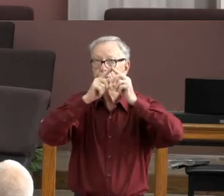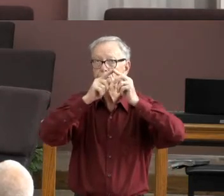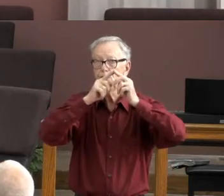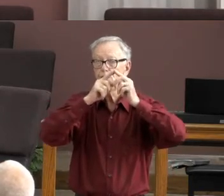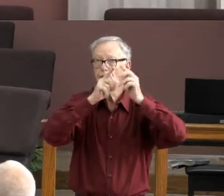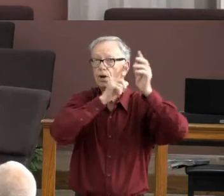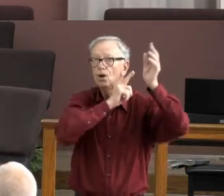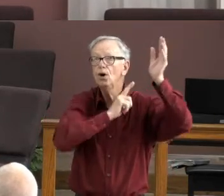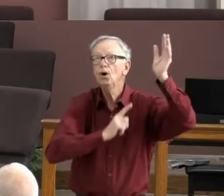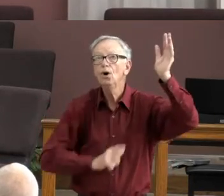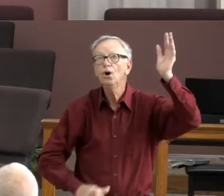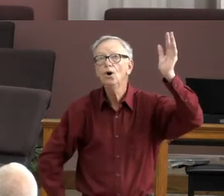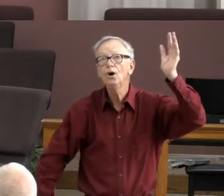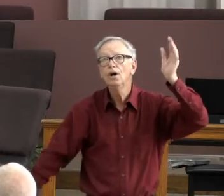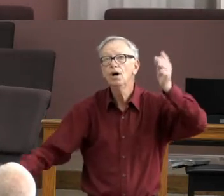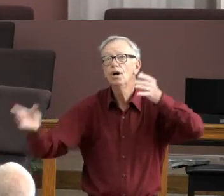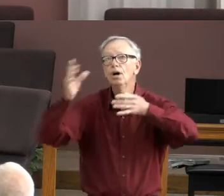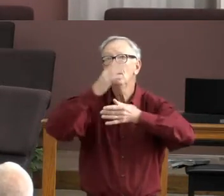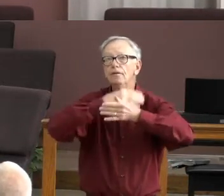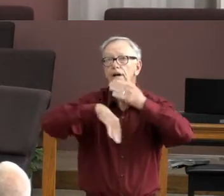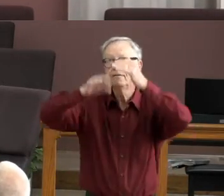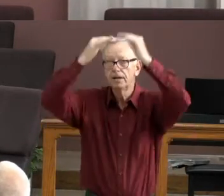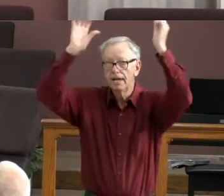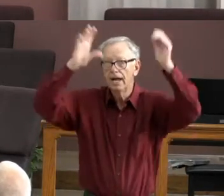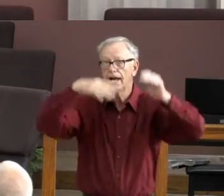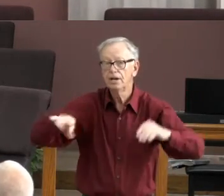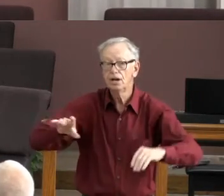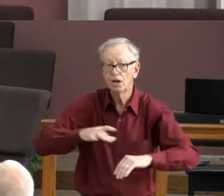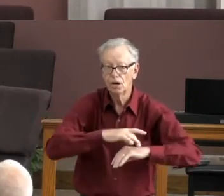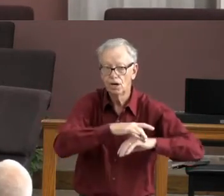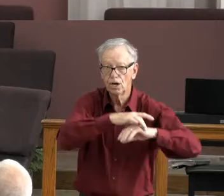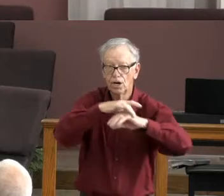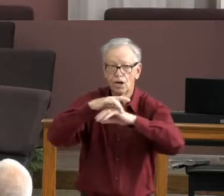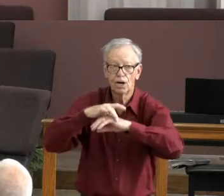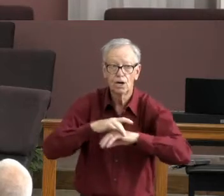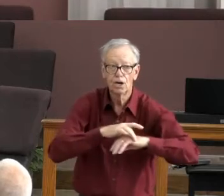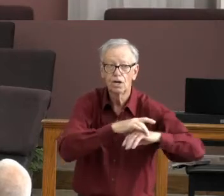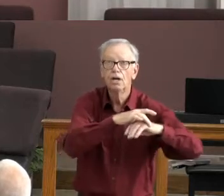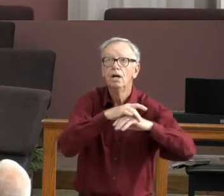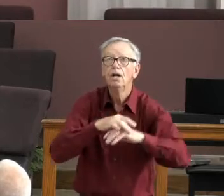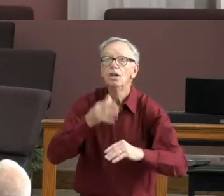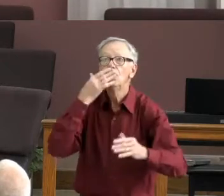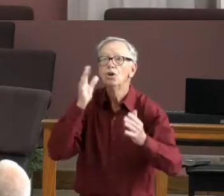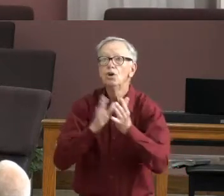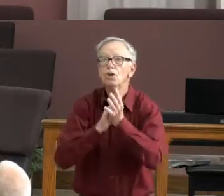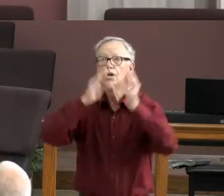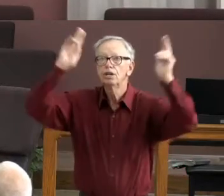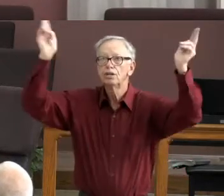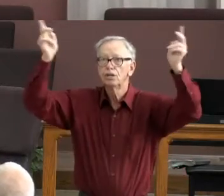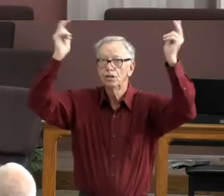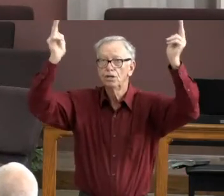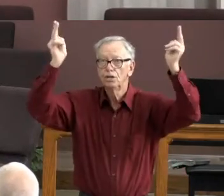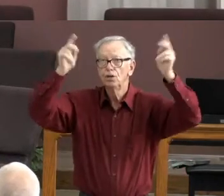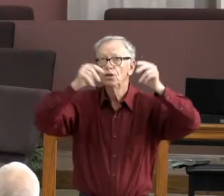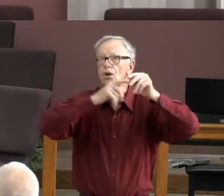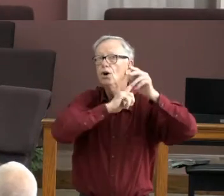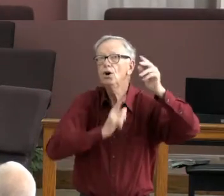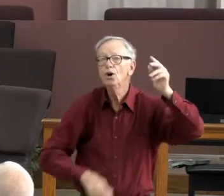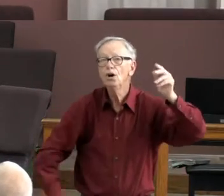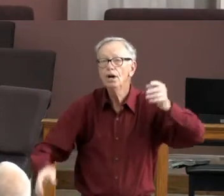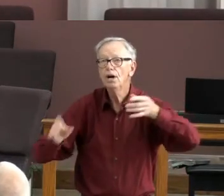Hallelujah to the Lord of heaven and earth. Hallelujah to